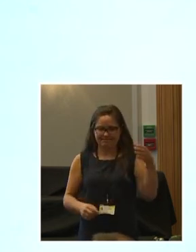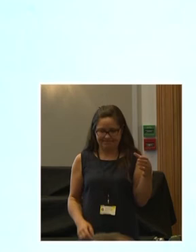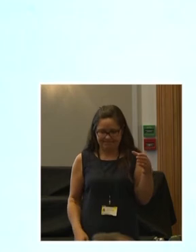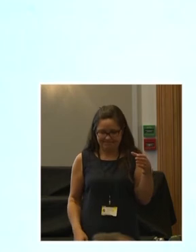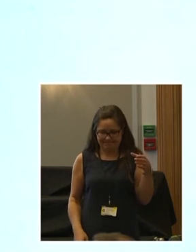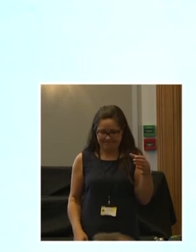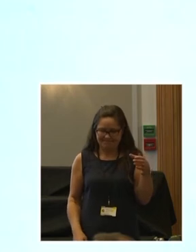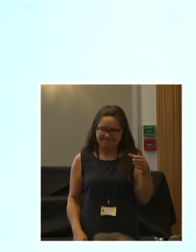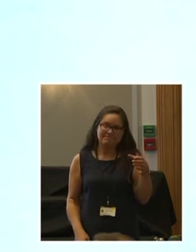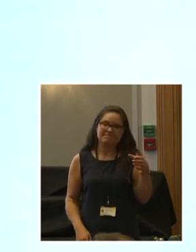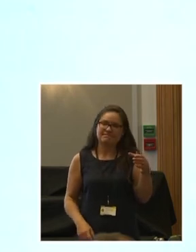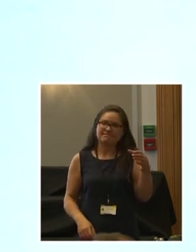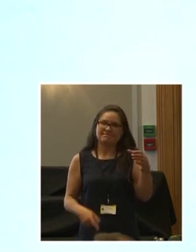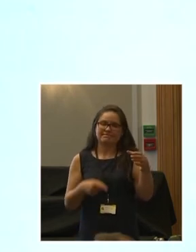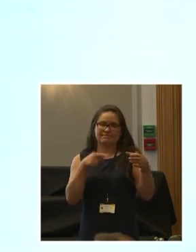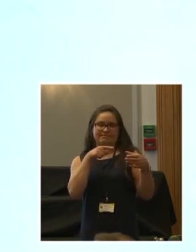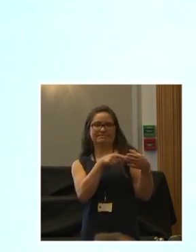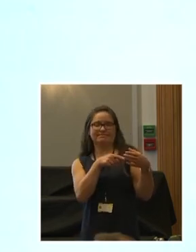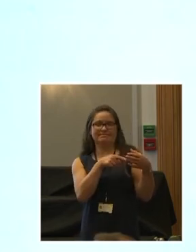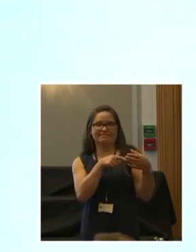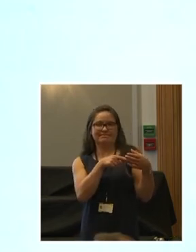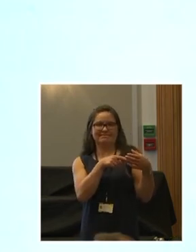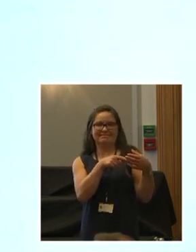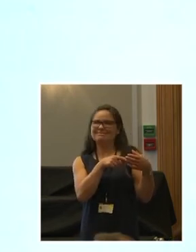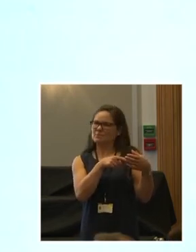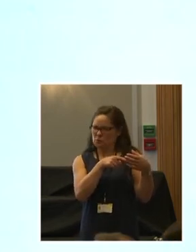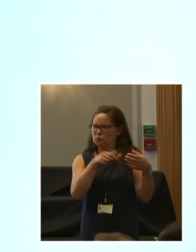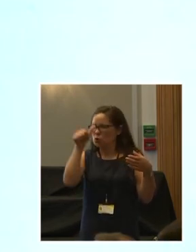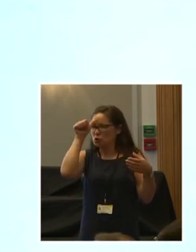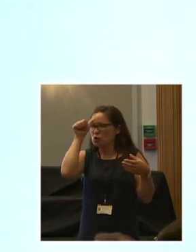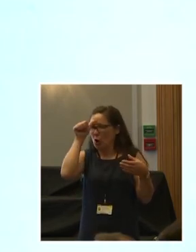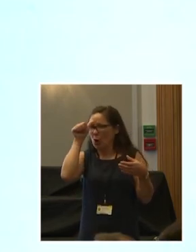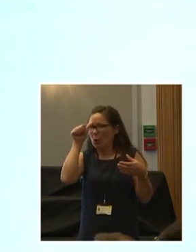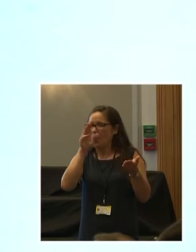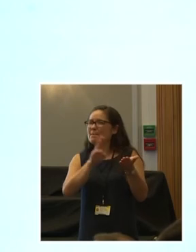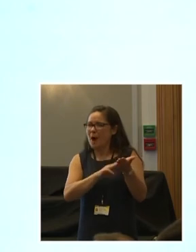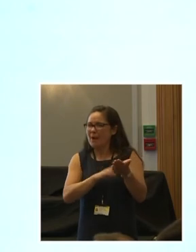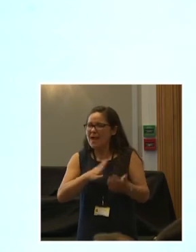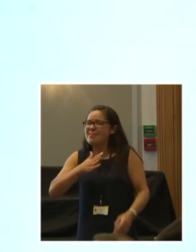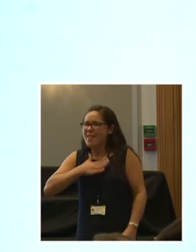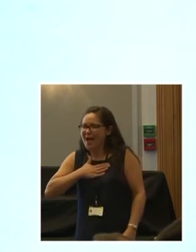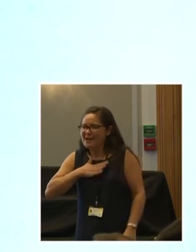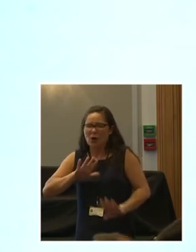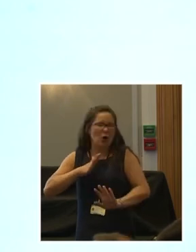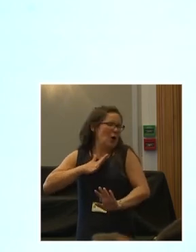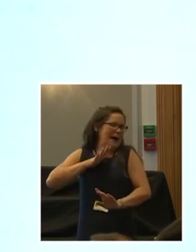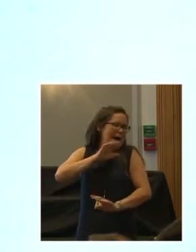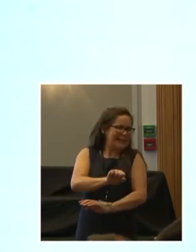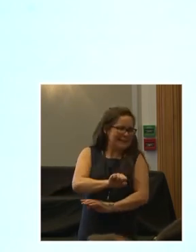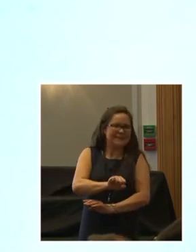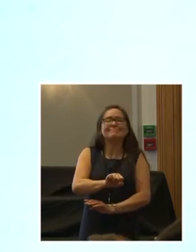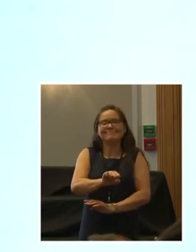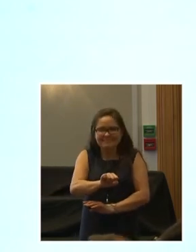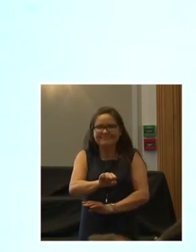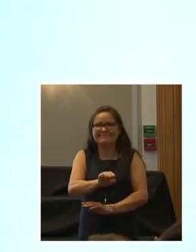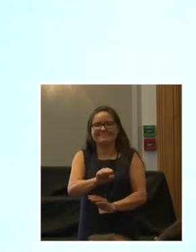around the jar of Marmite, straight away you know if it's something you want or something you don't want, depending on how you feel about Marmite. And